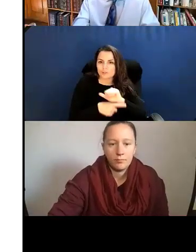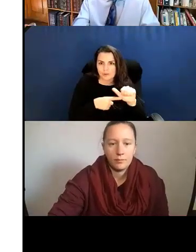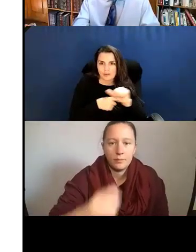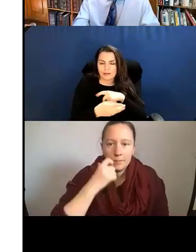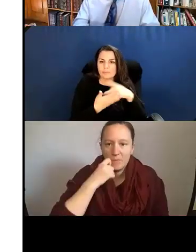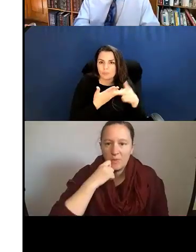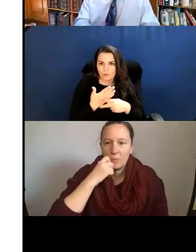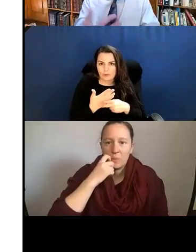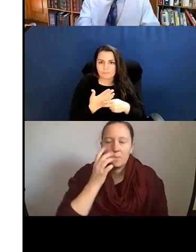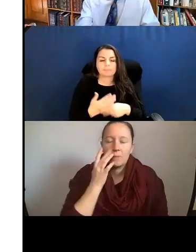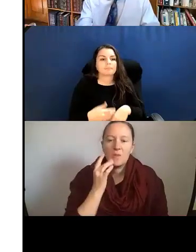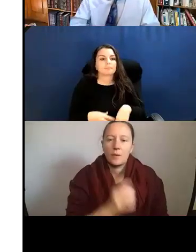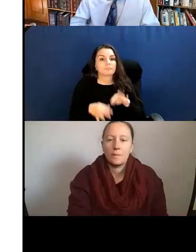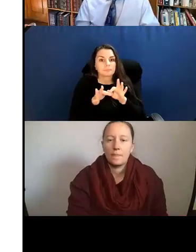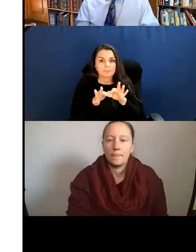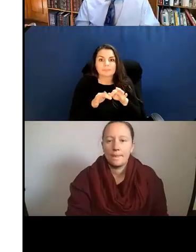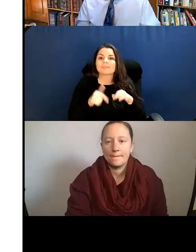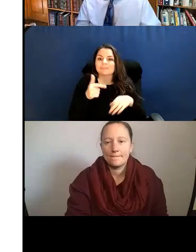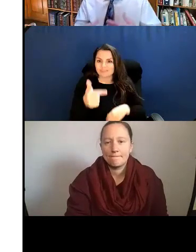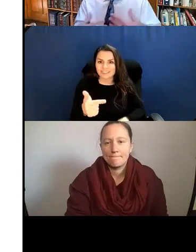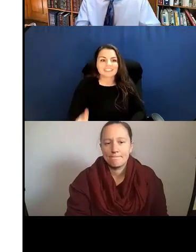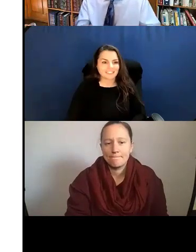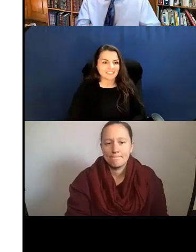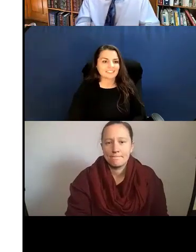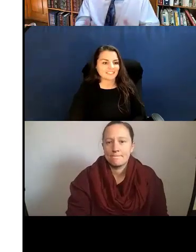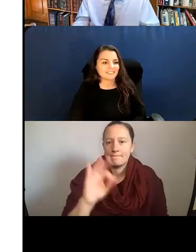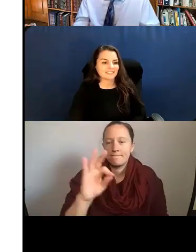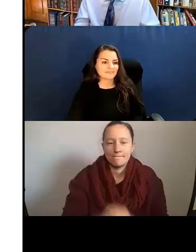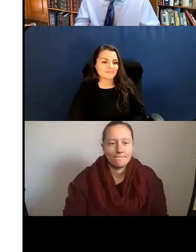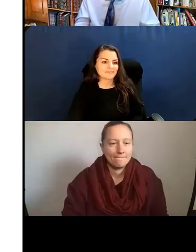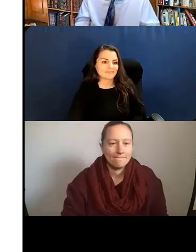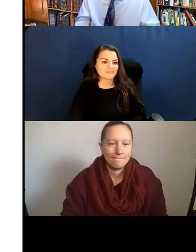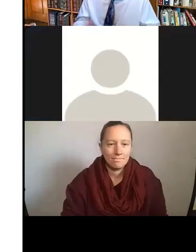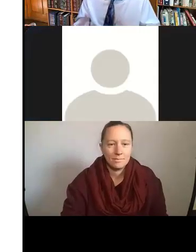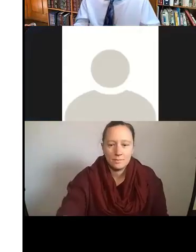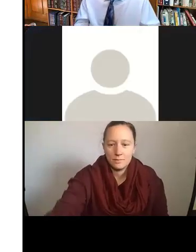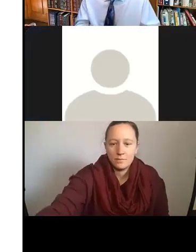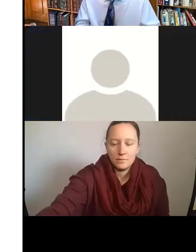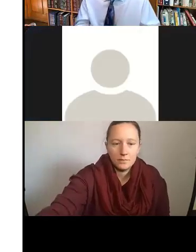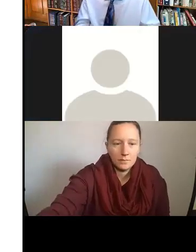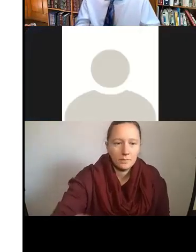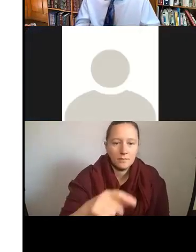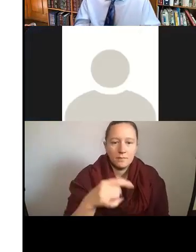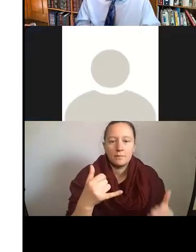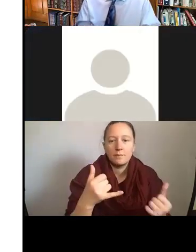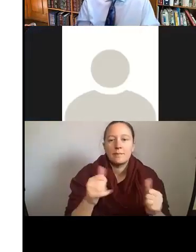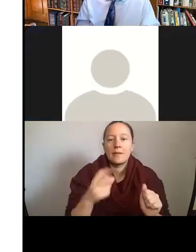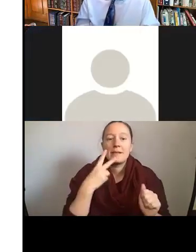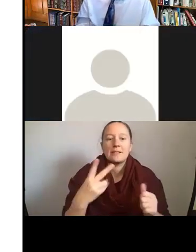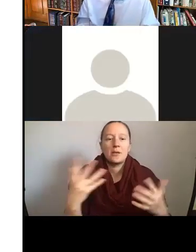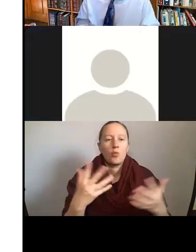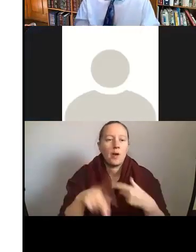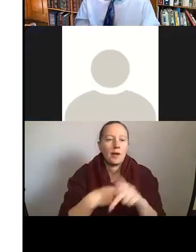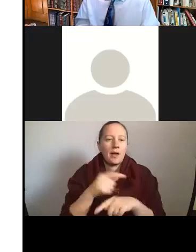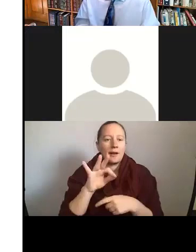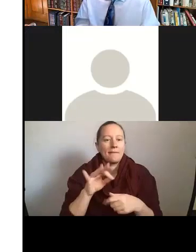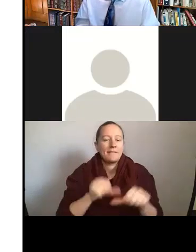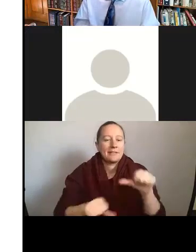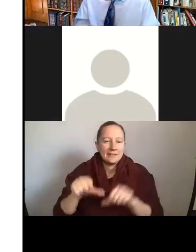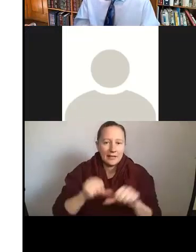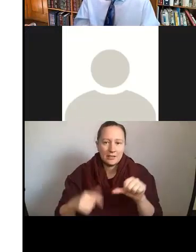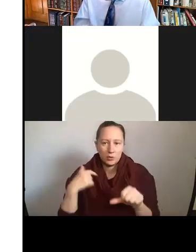text box, our NICHD entry describes, what is our mission all about? What kinds of science do we study at